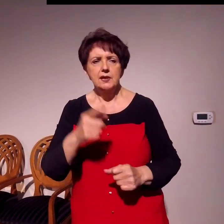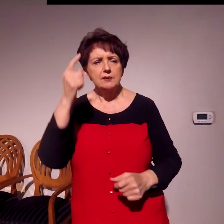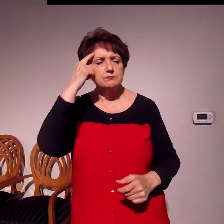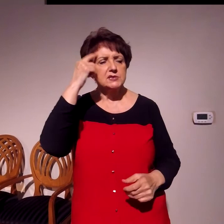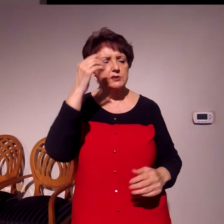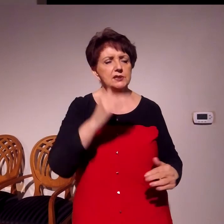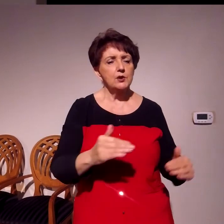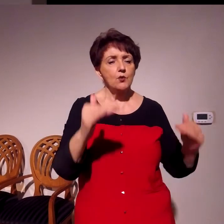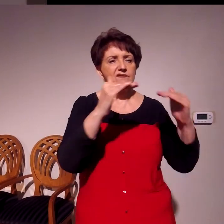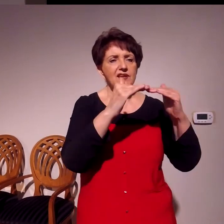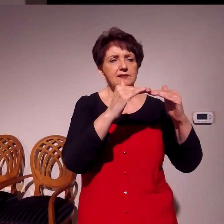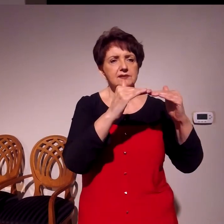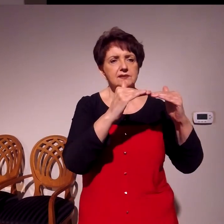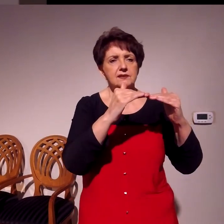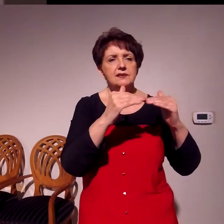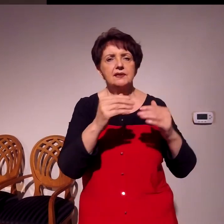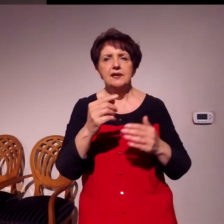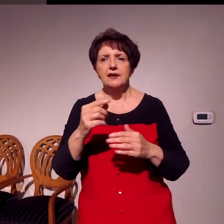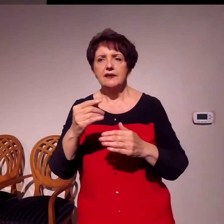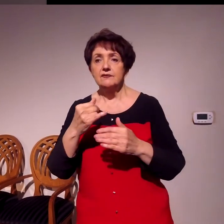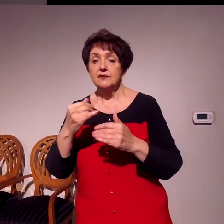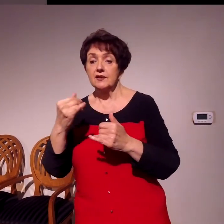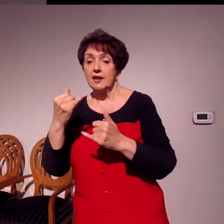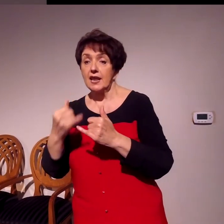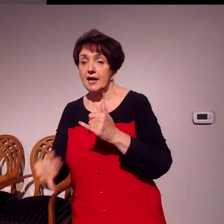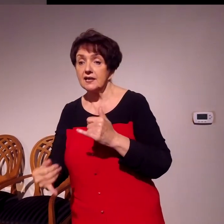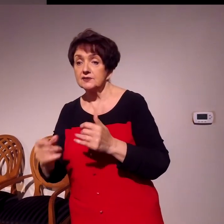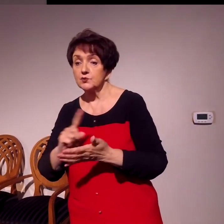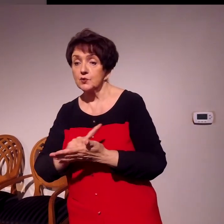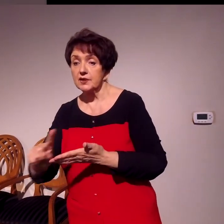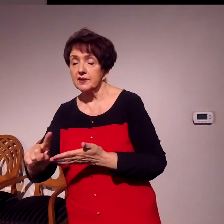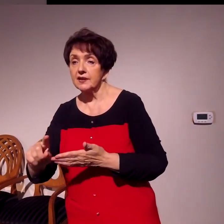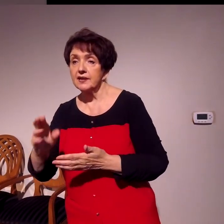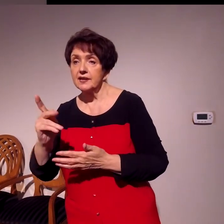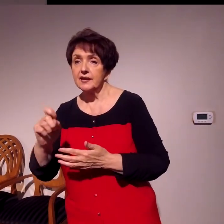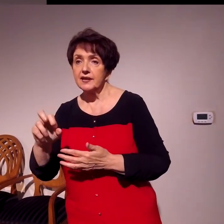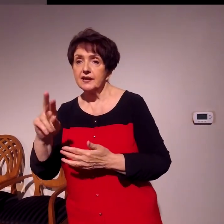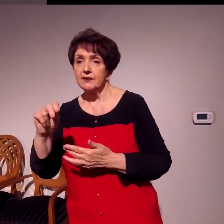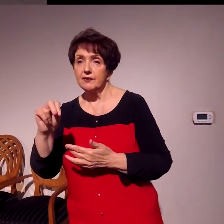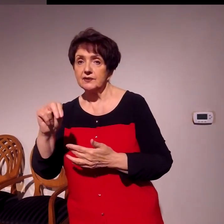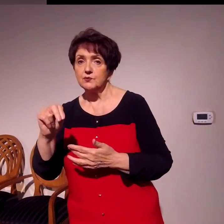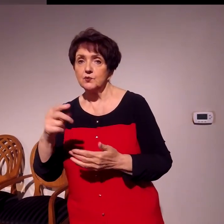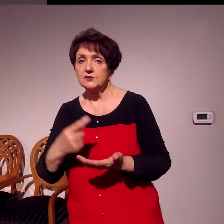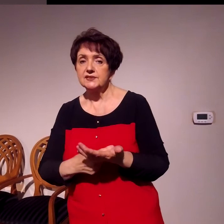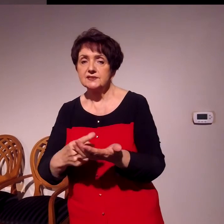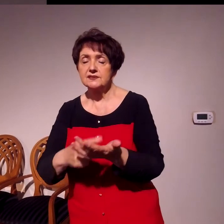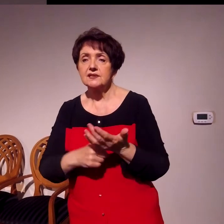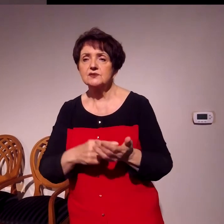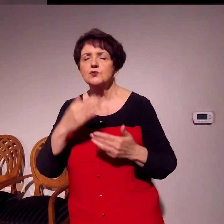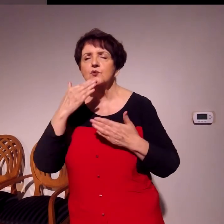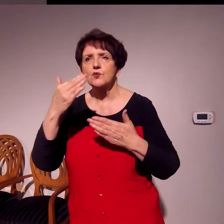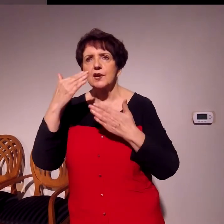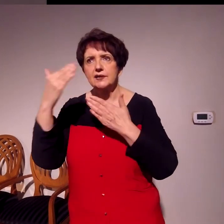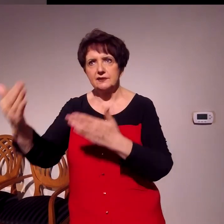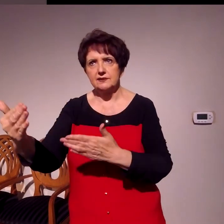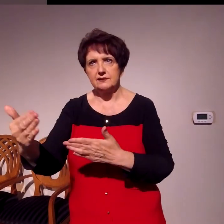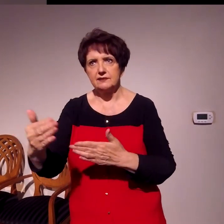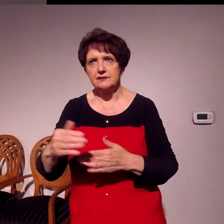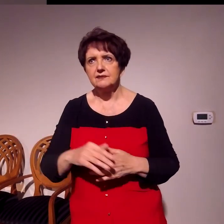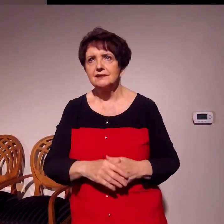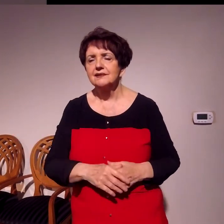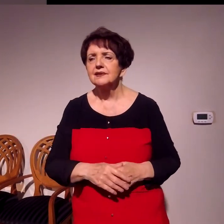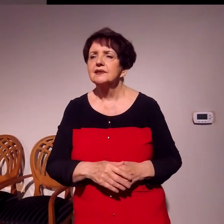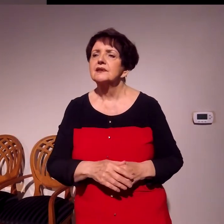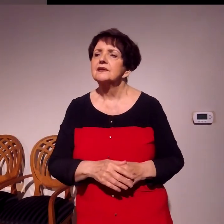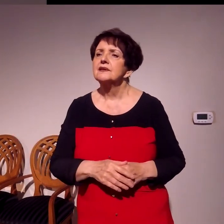And the last week, Karen will bring it home with gratitude and how to take up our lives in a big way. So I